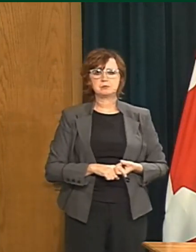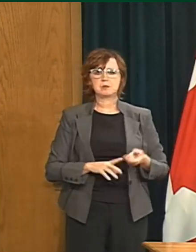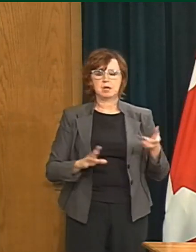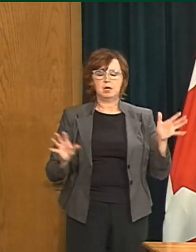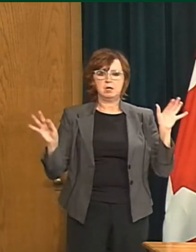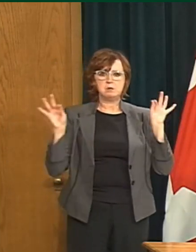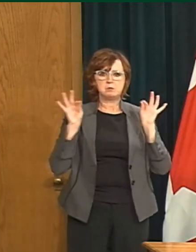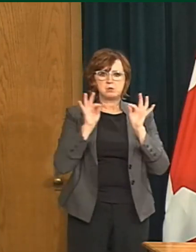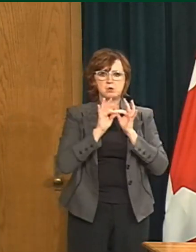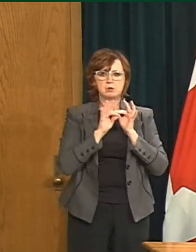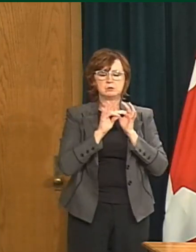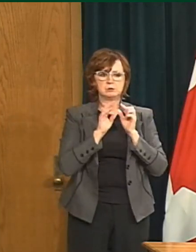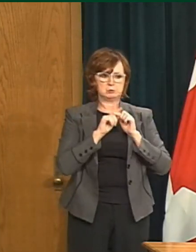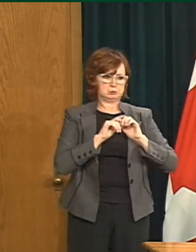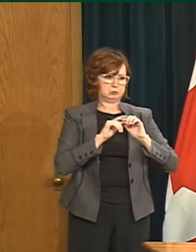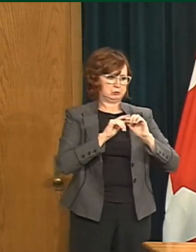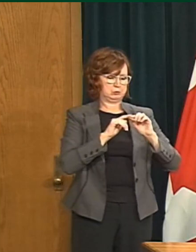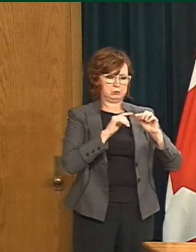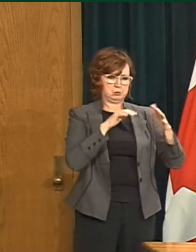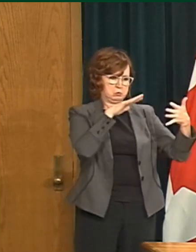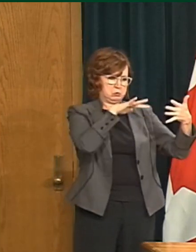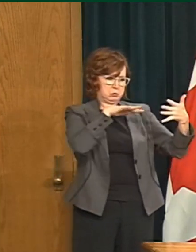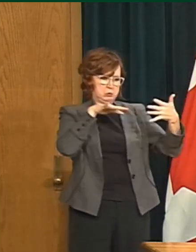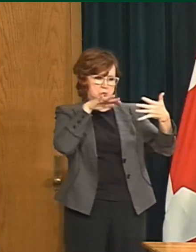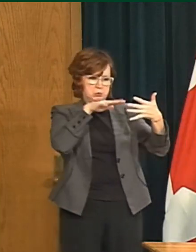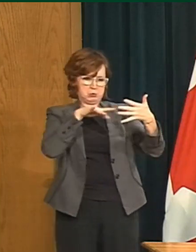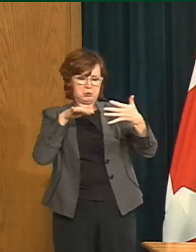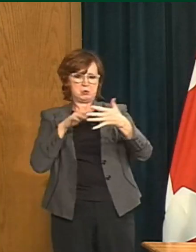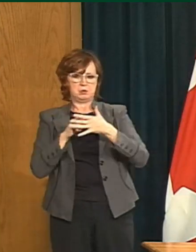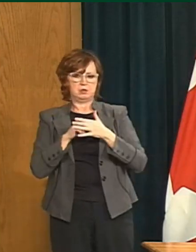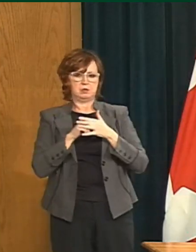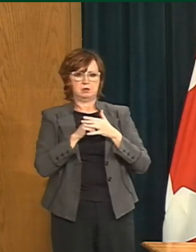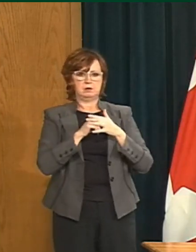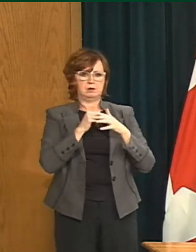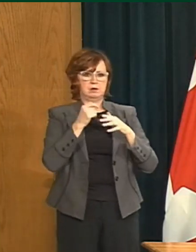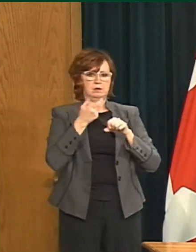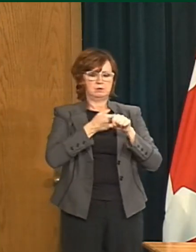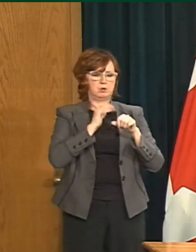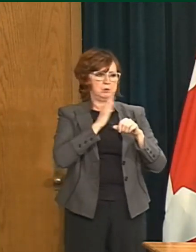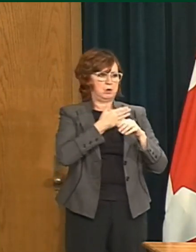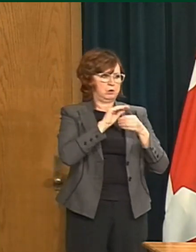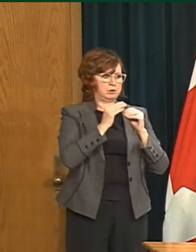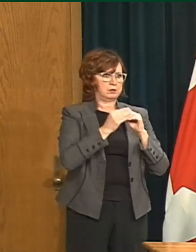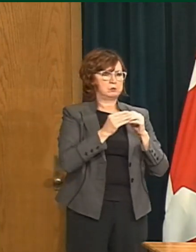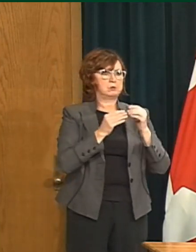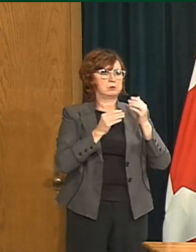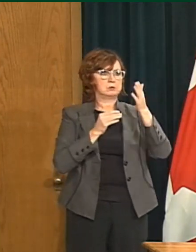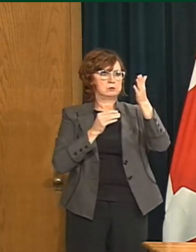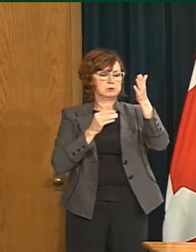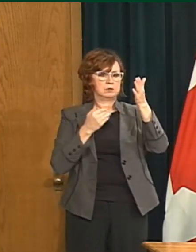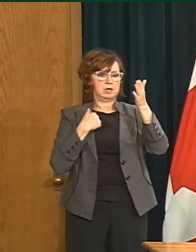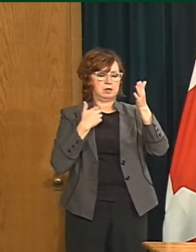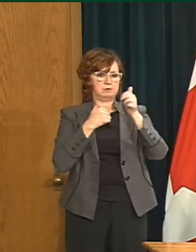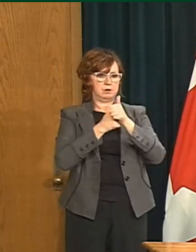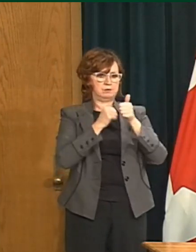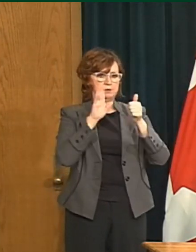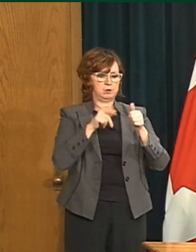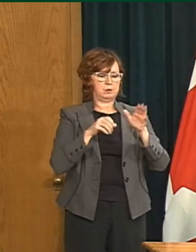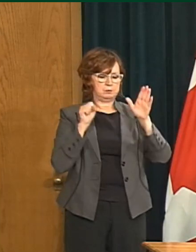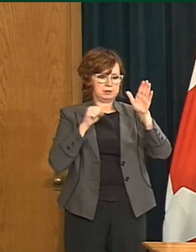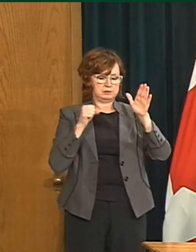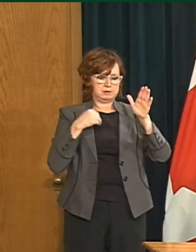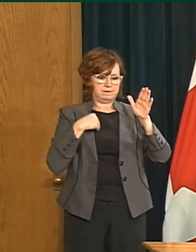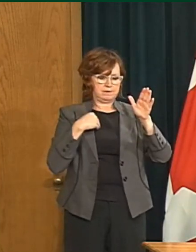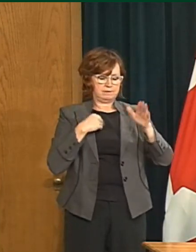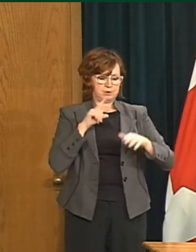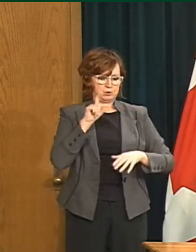contact tracing to readjust our recommendations. Do you have a follow-up, Alicia? I do. I have a report